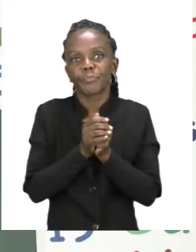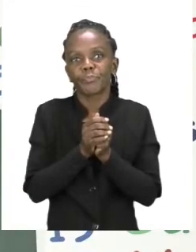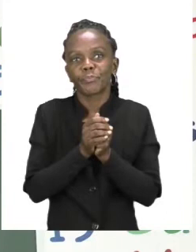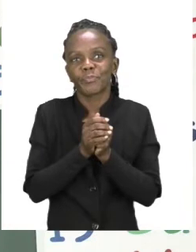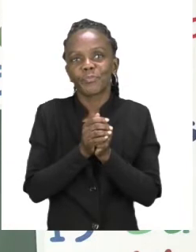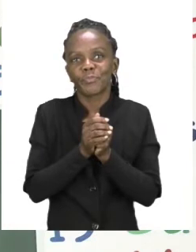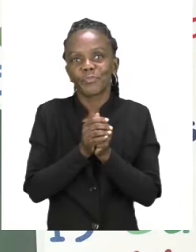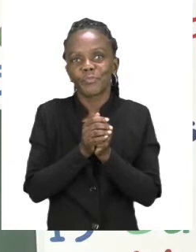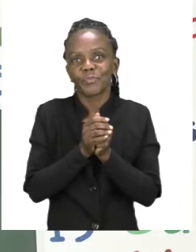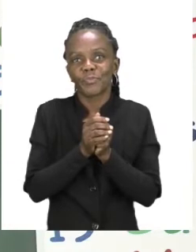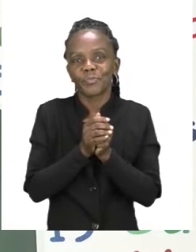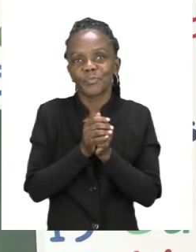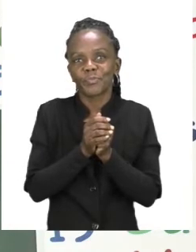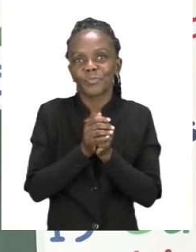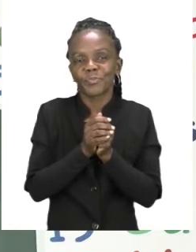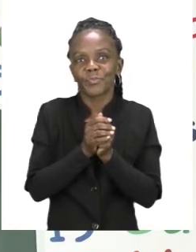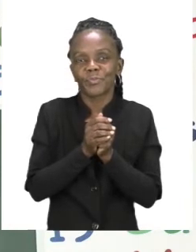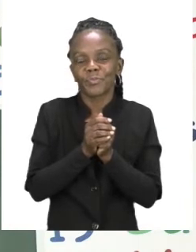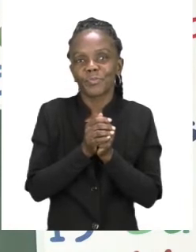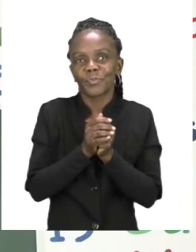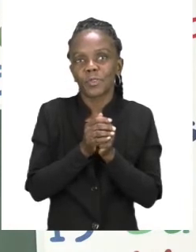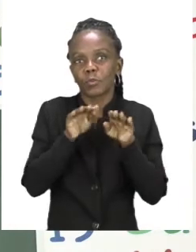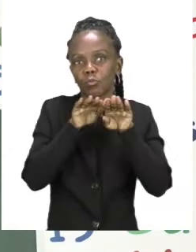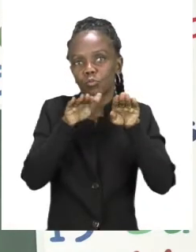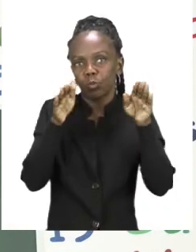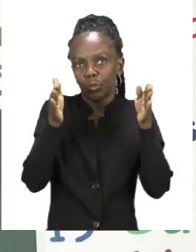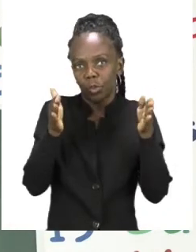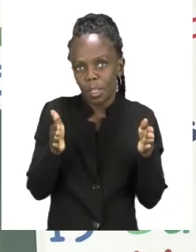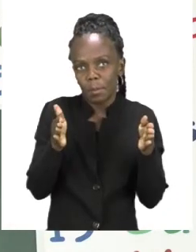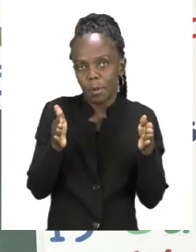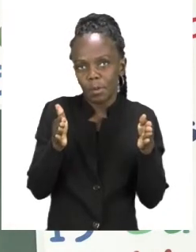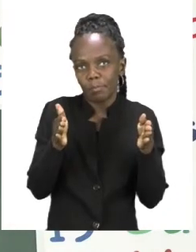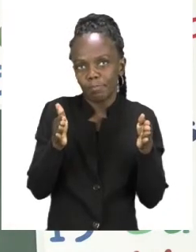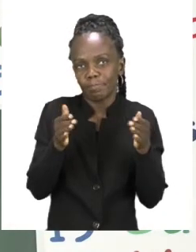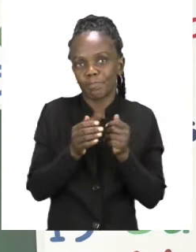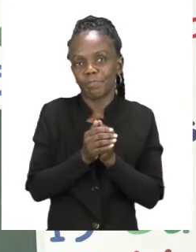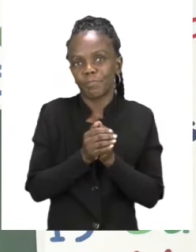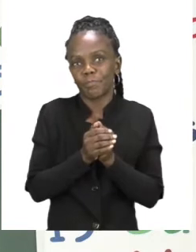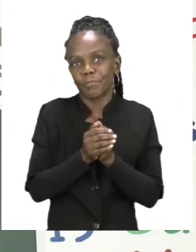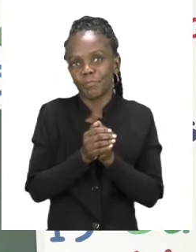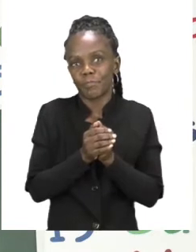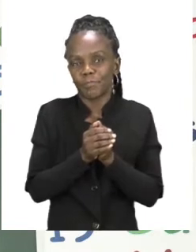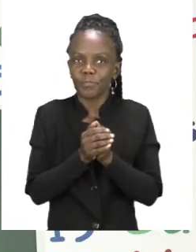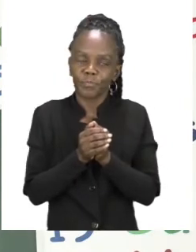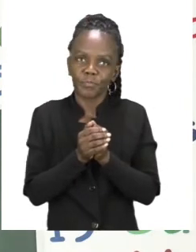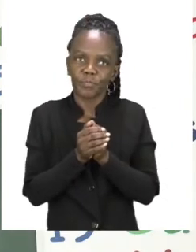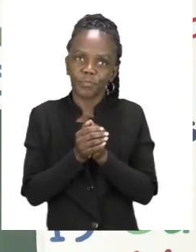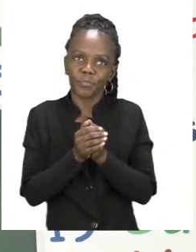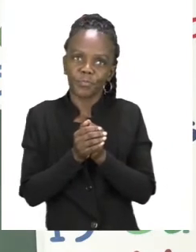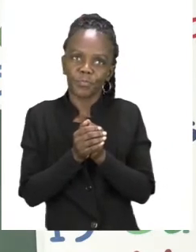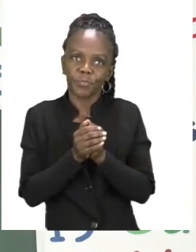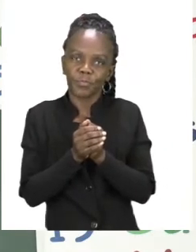on the board, I have made a table. So this is my table. So we are going to